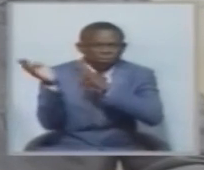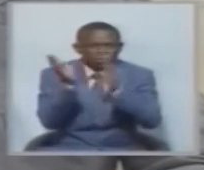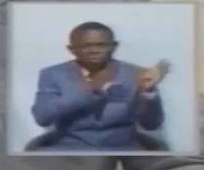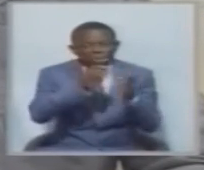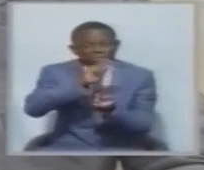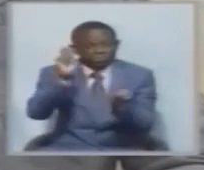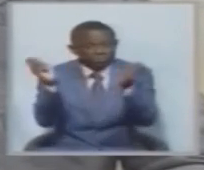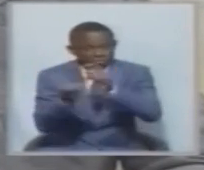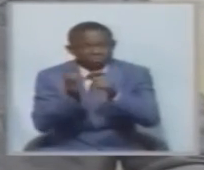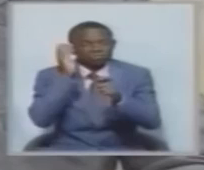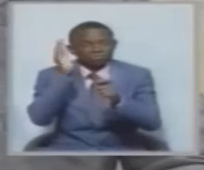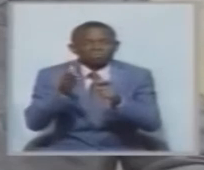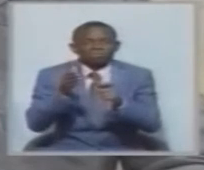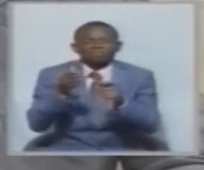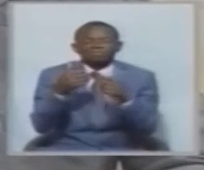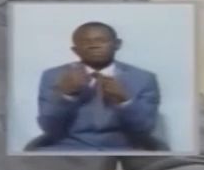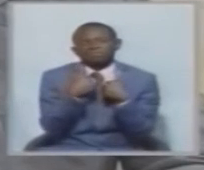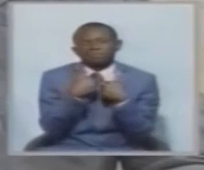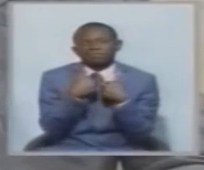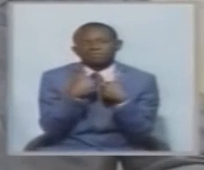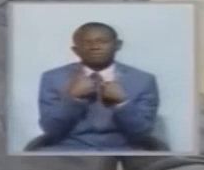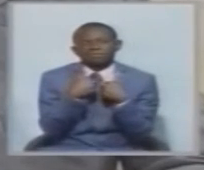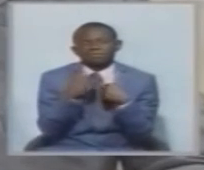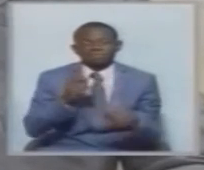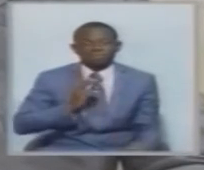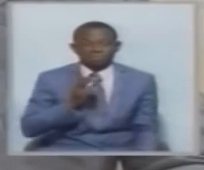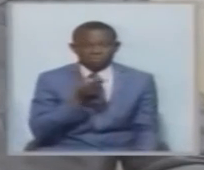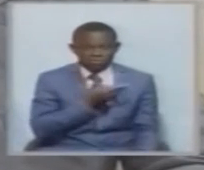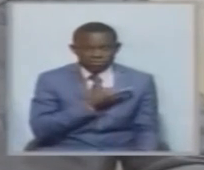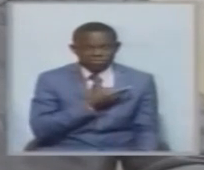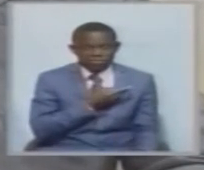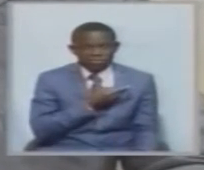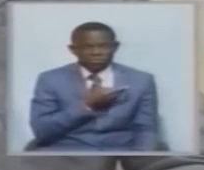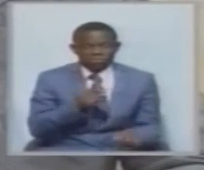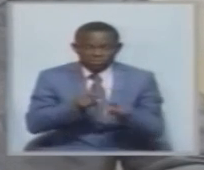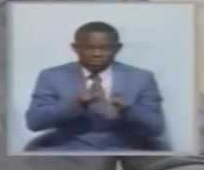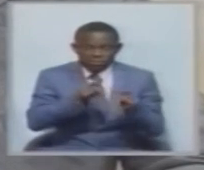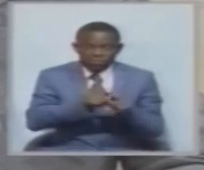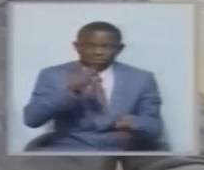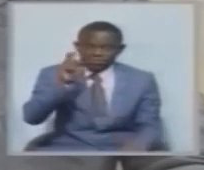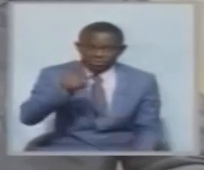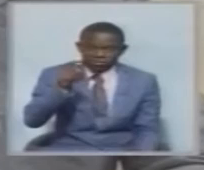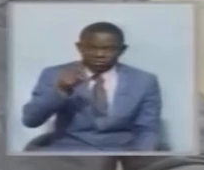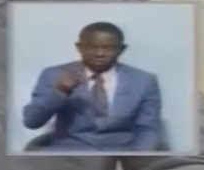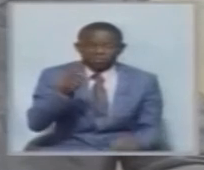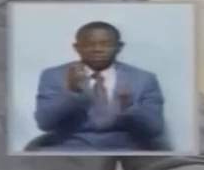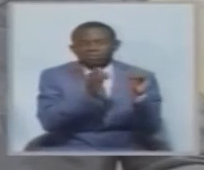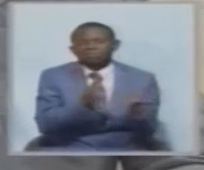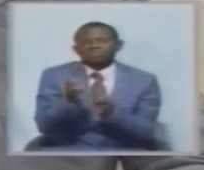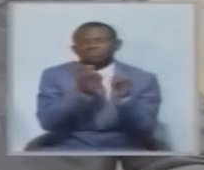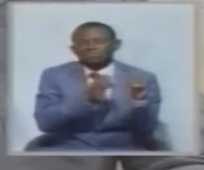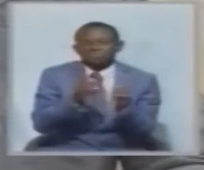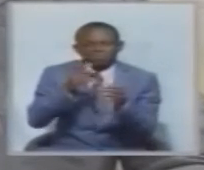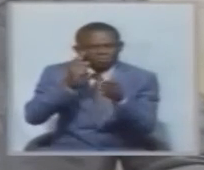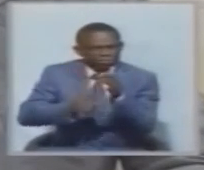So because we'll have resolutions made there and then, but apart from that, then we need to develop strategies to implement whatever is going to